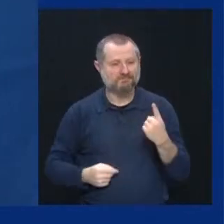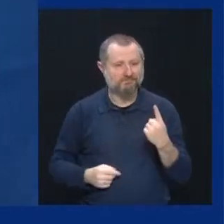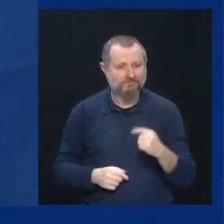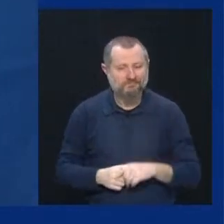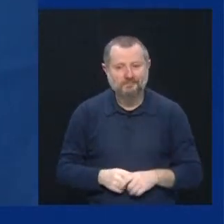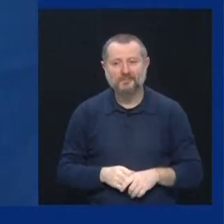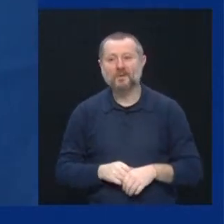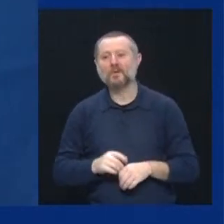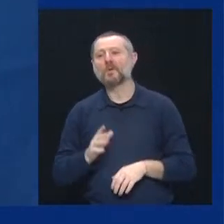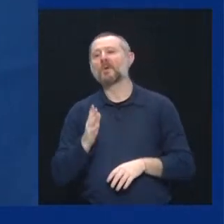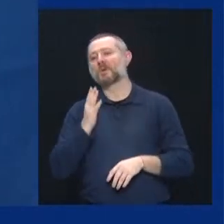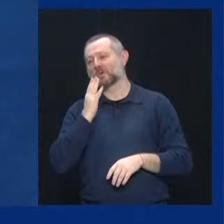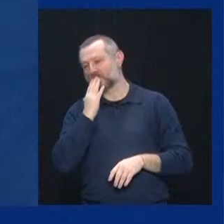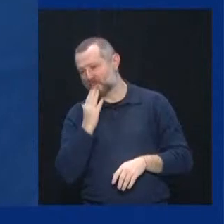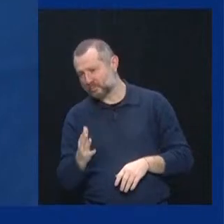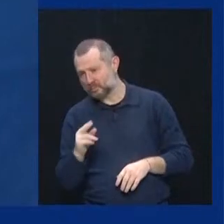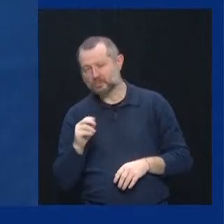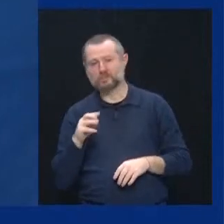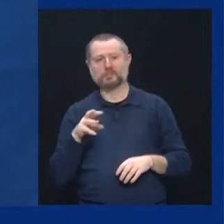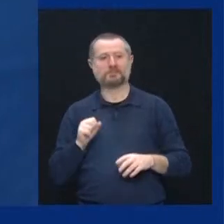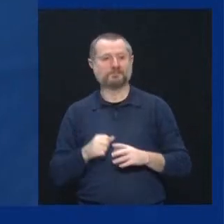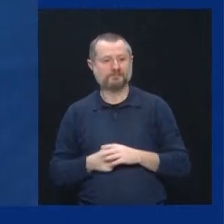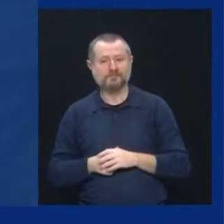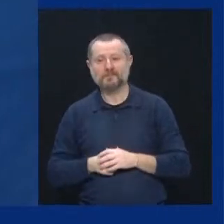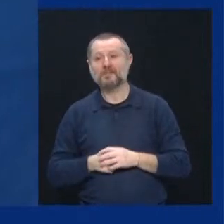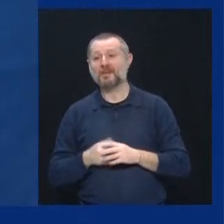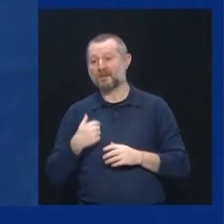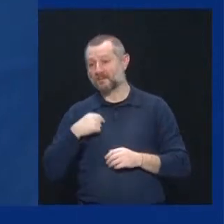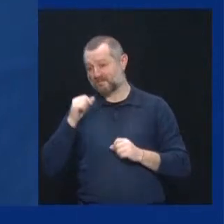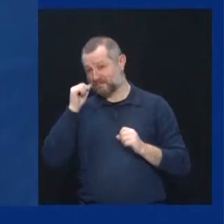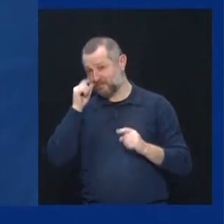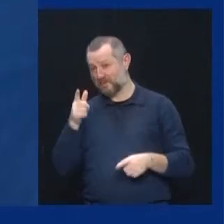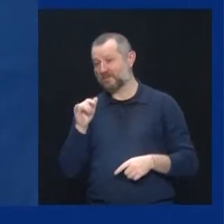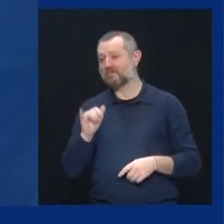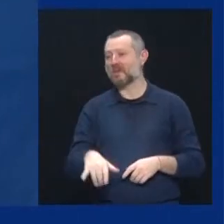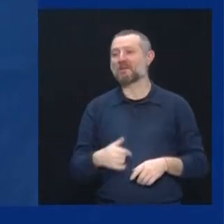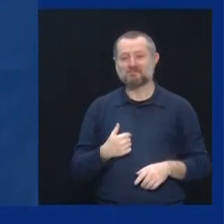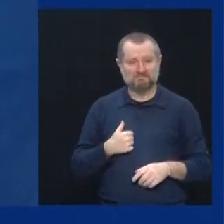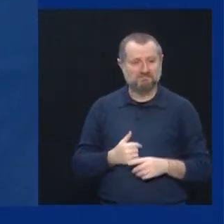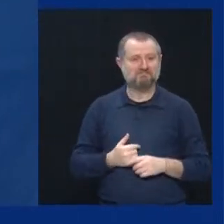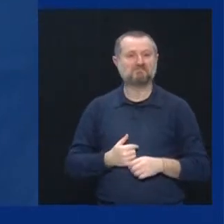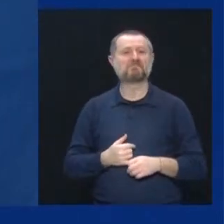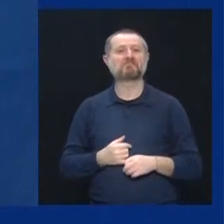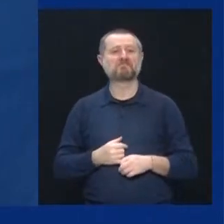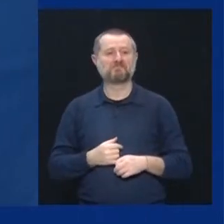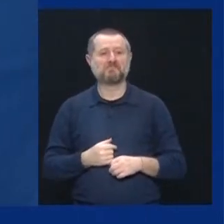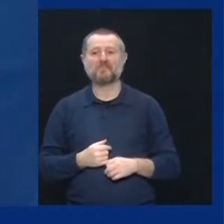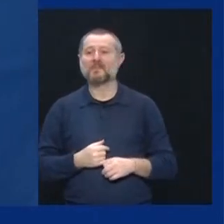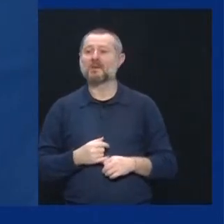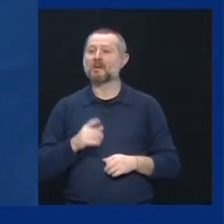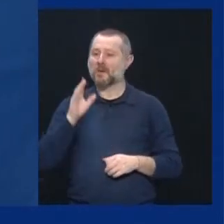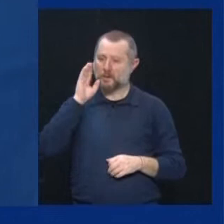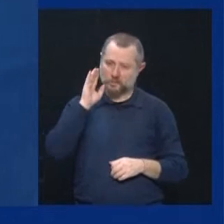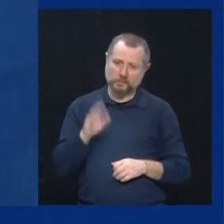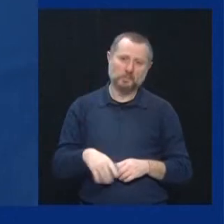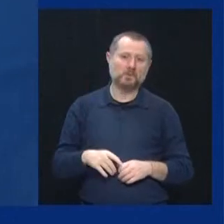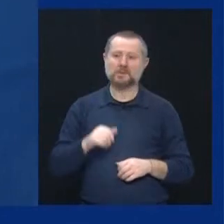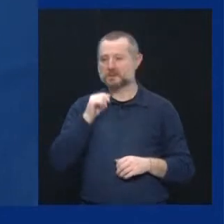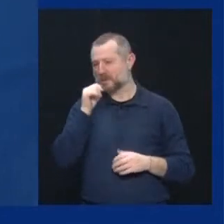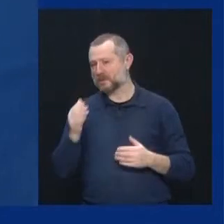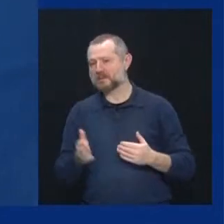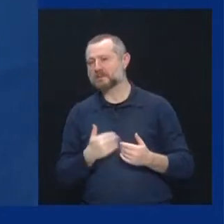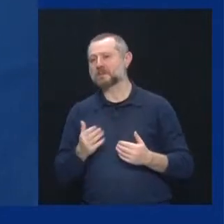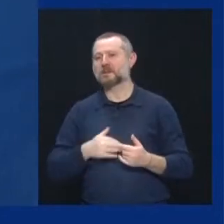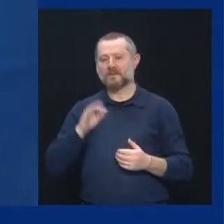That's really good news. Frankly, I was surprised by that. I know it's hard. I know it's cumbersome. The federal